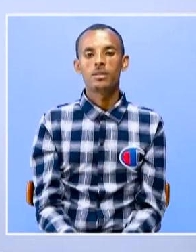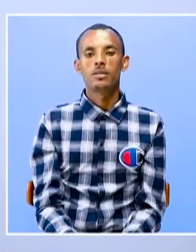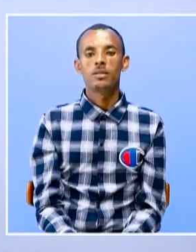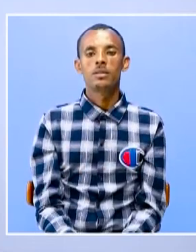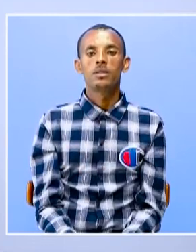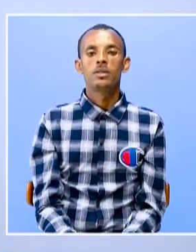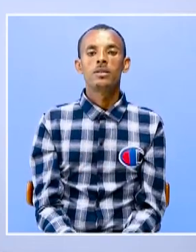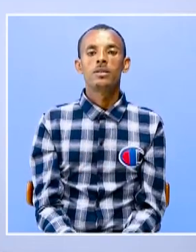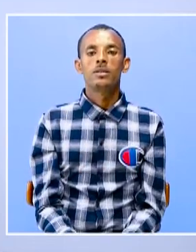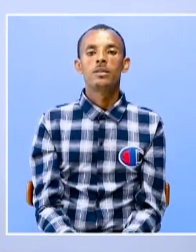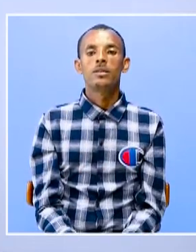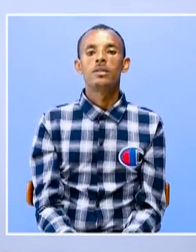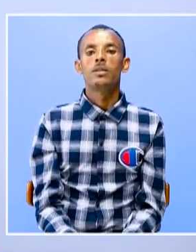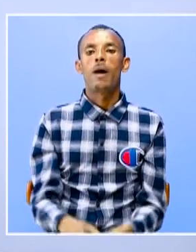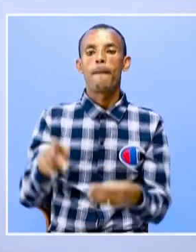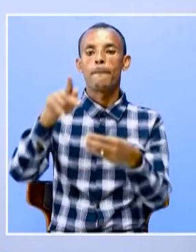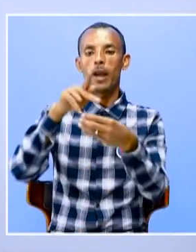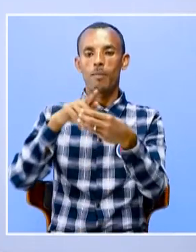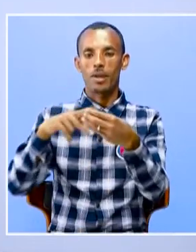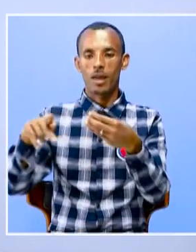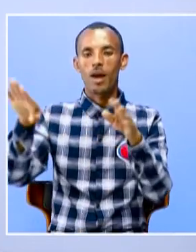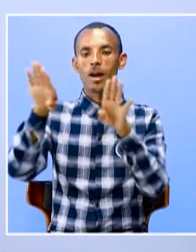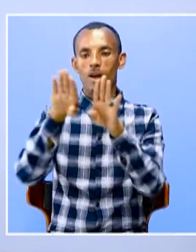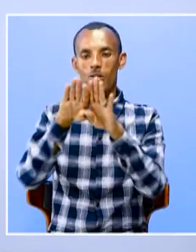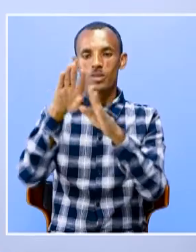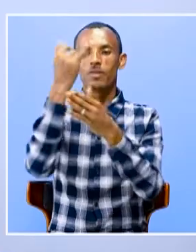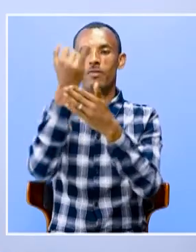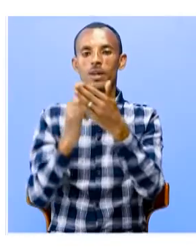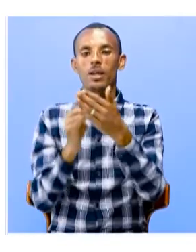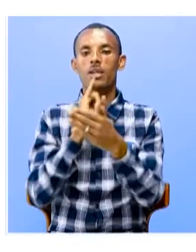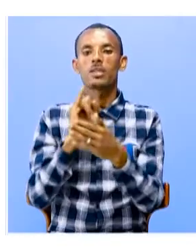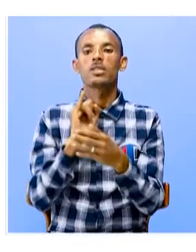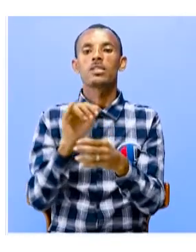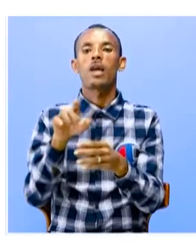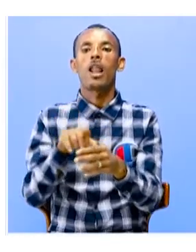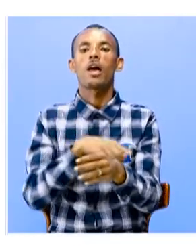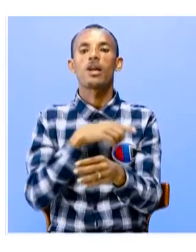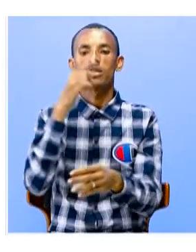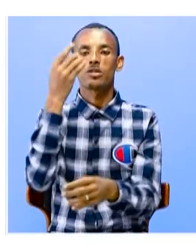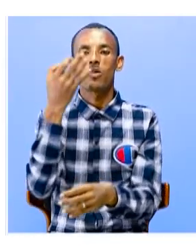So perimeter of a closed figure is the length of